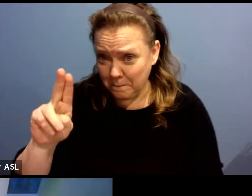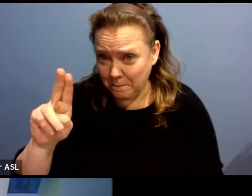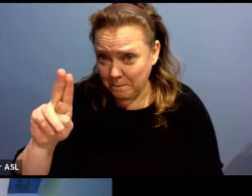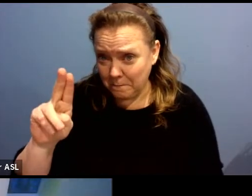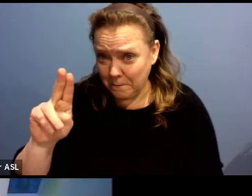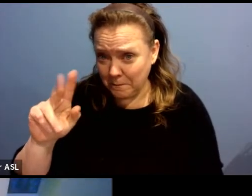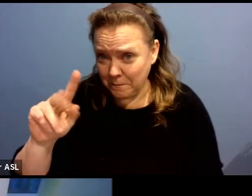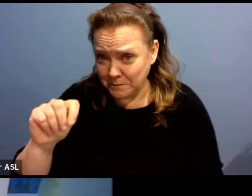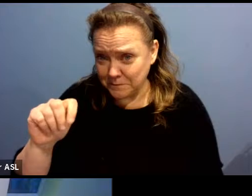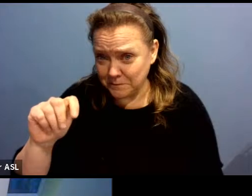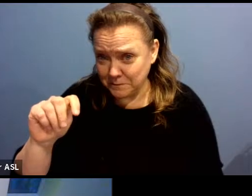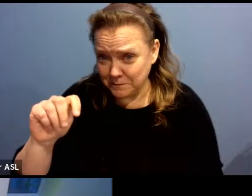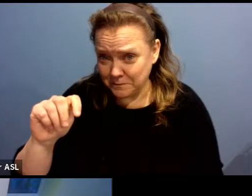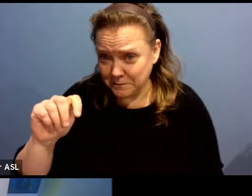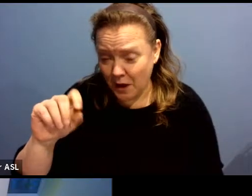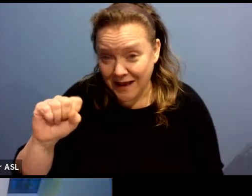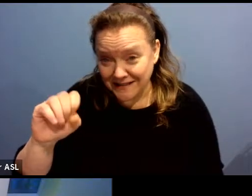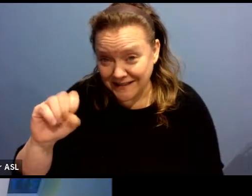is